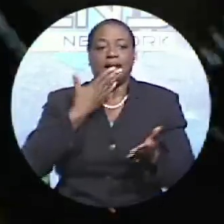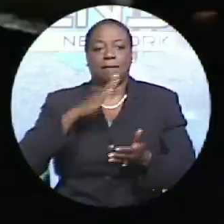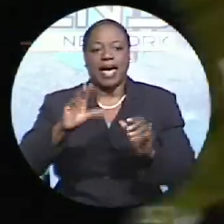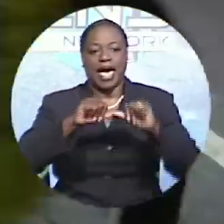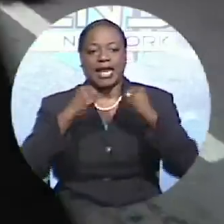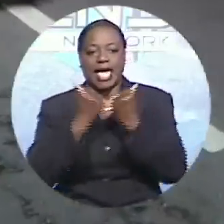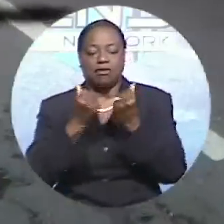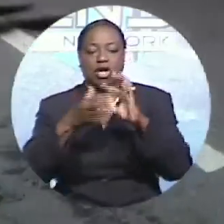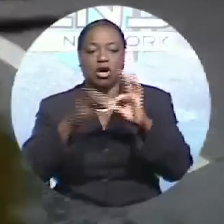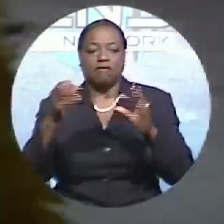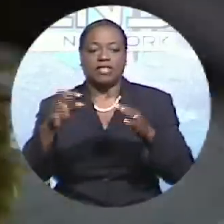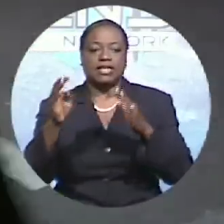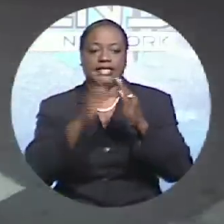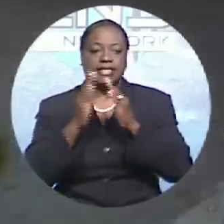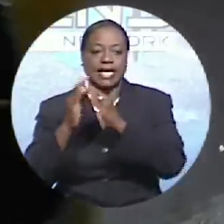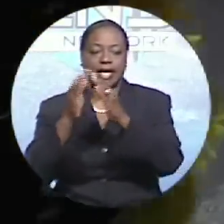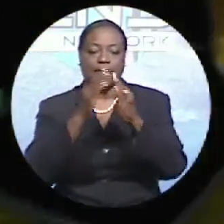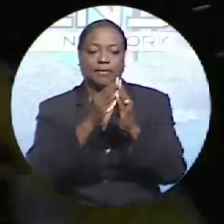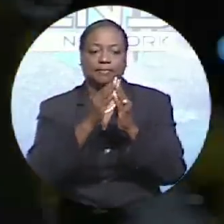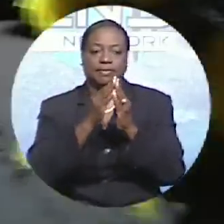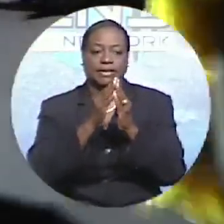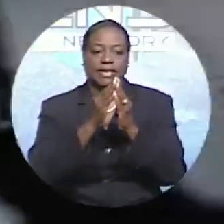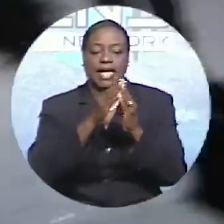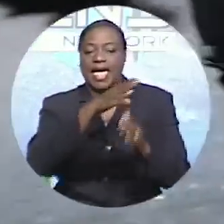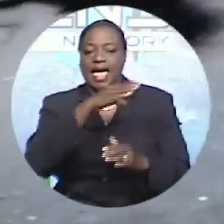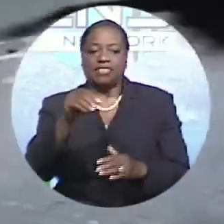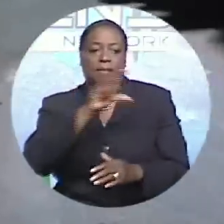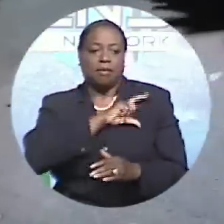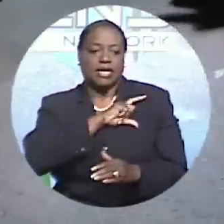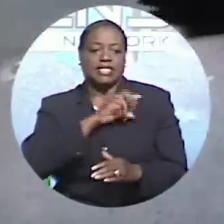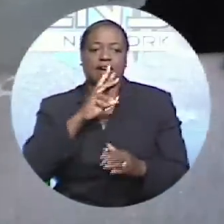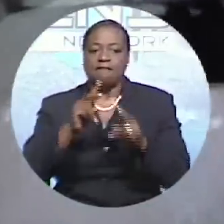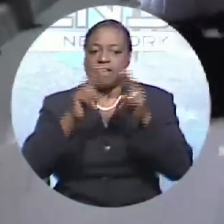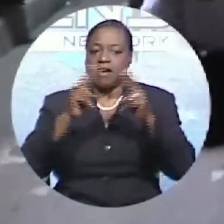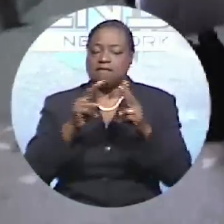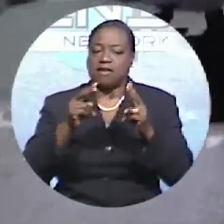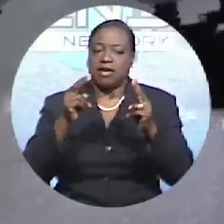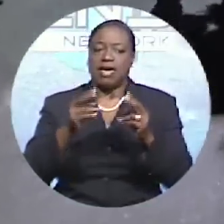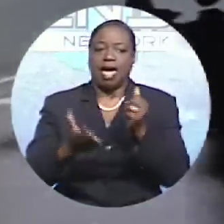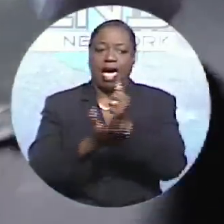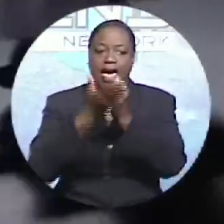into the Overhill area, and the police have been very helpful. You see, they're out here in full force.